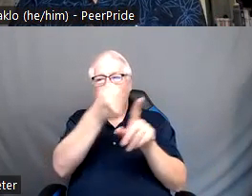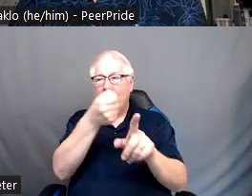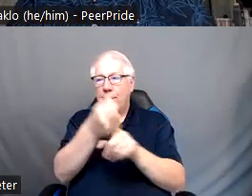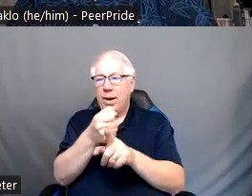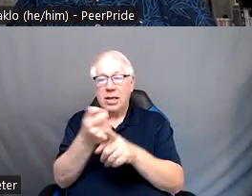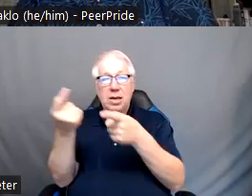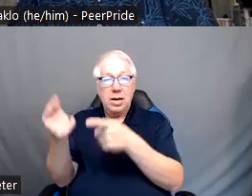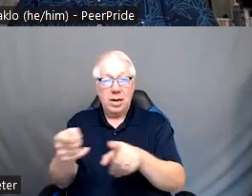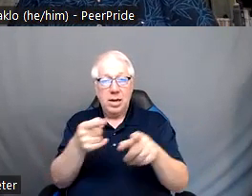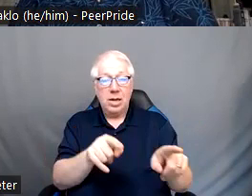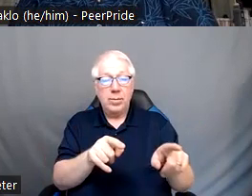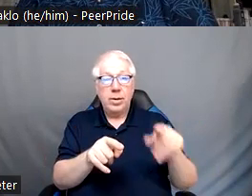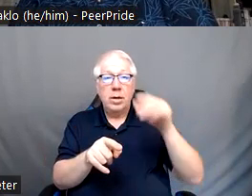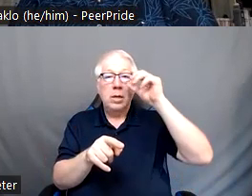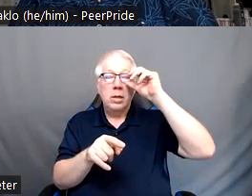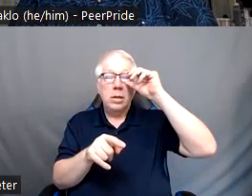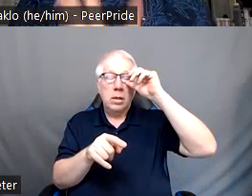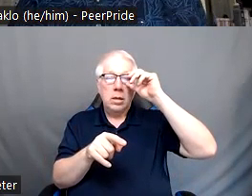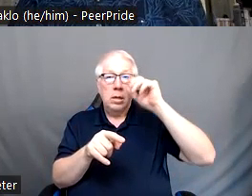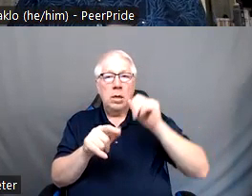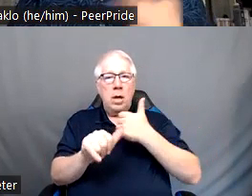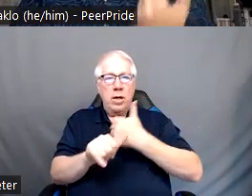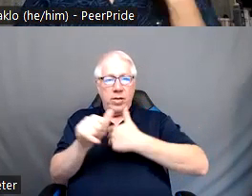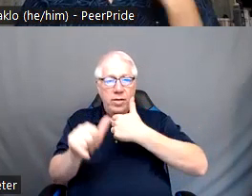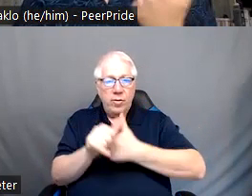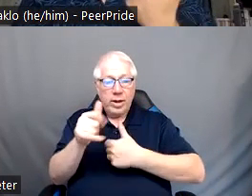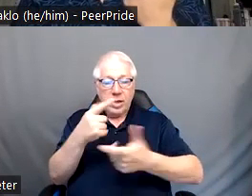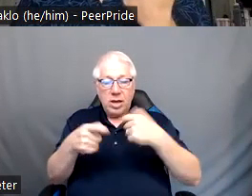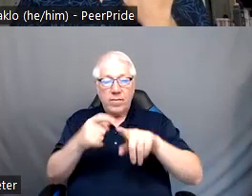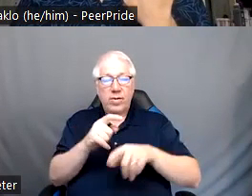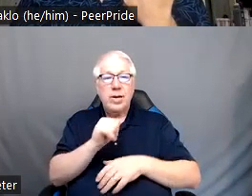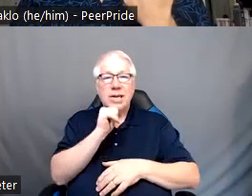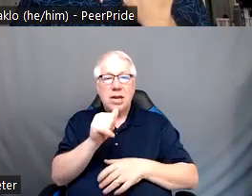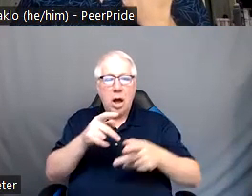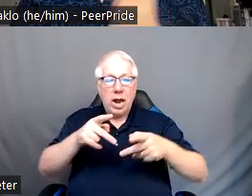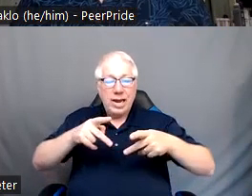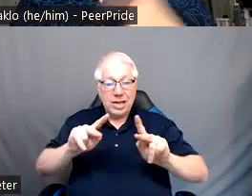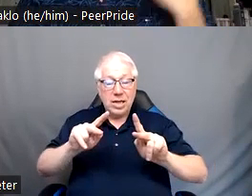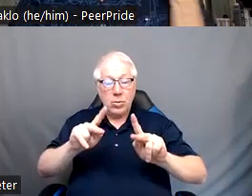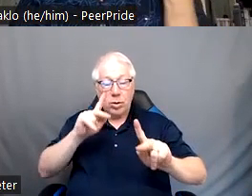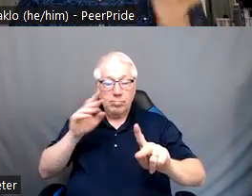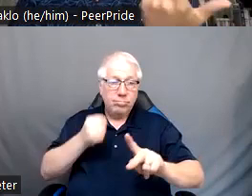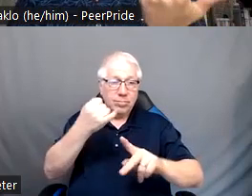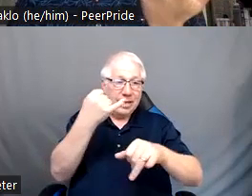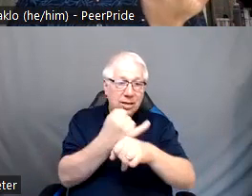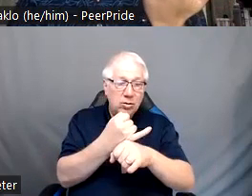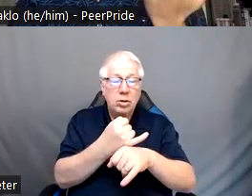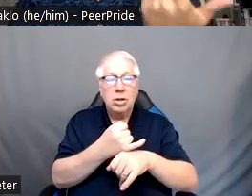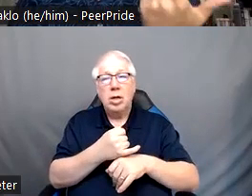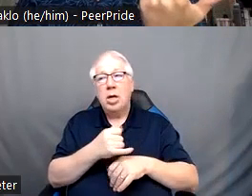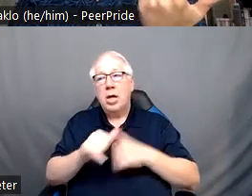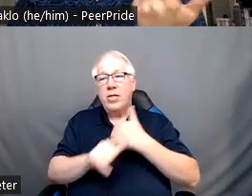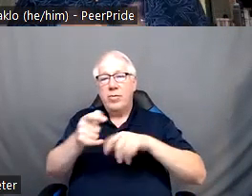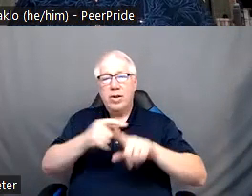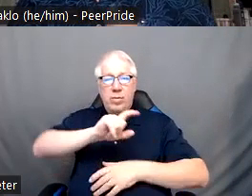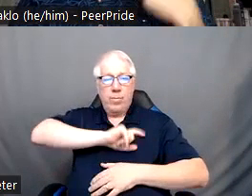at, the threats that come from non-consensual institutionalization, the threats that come from